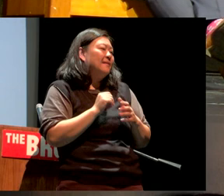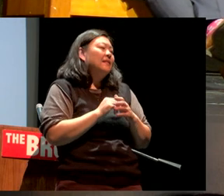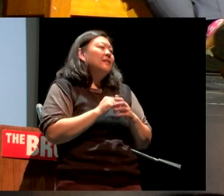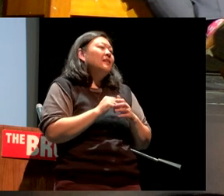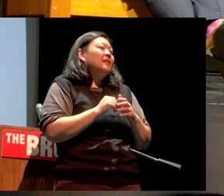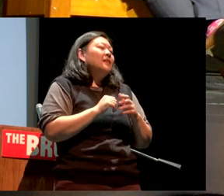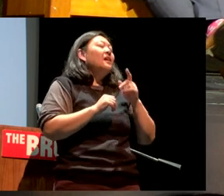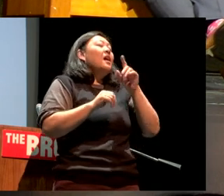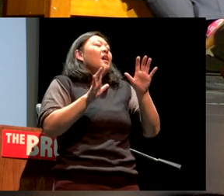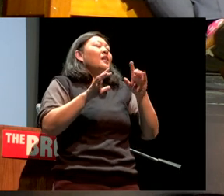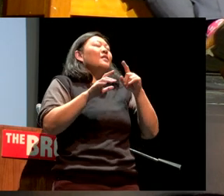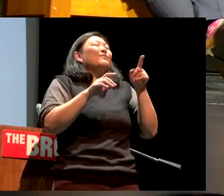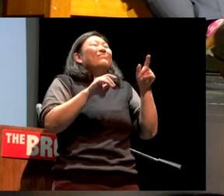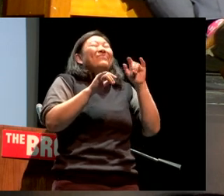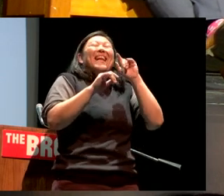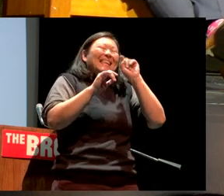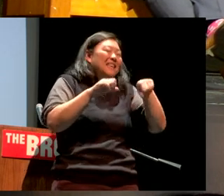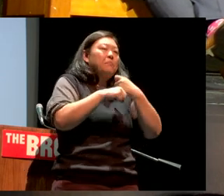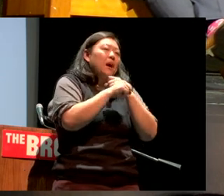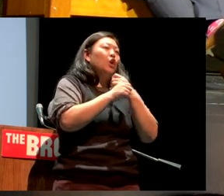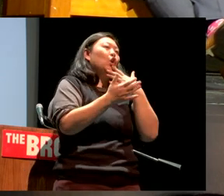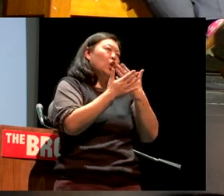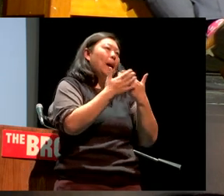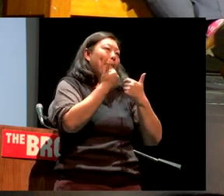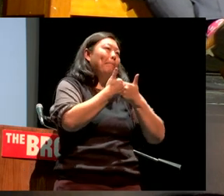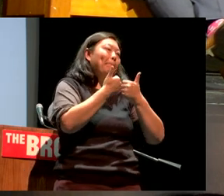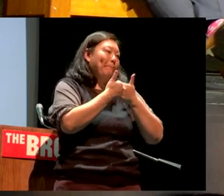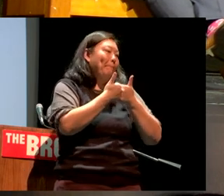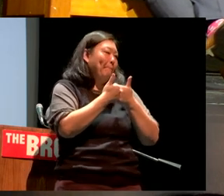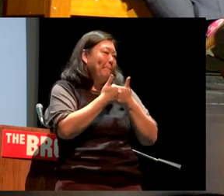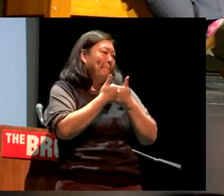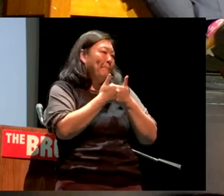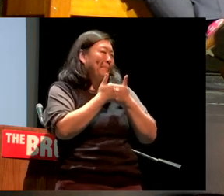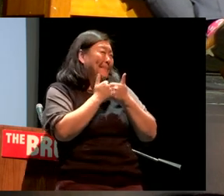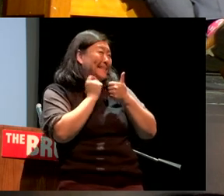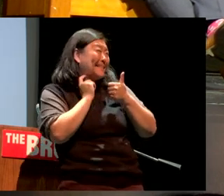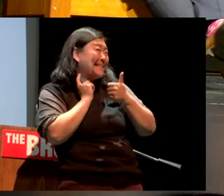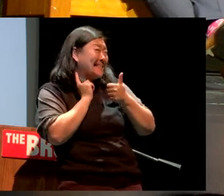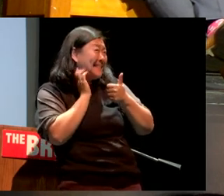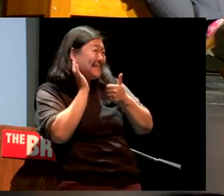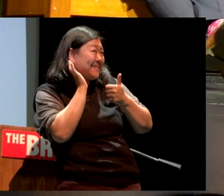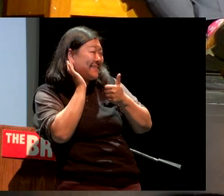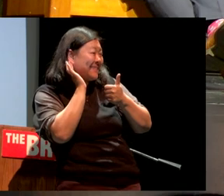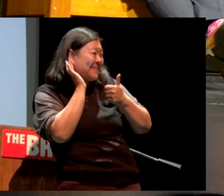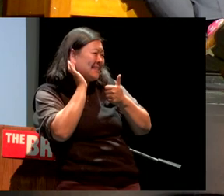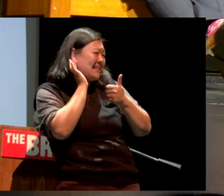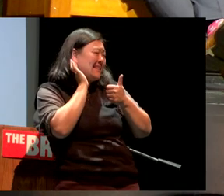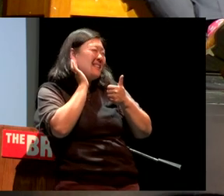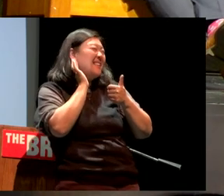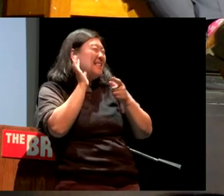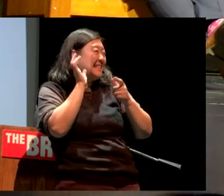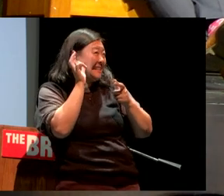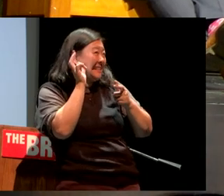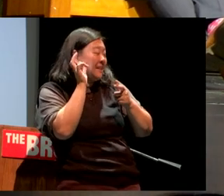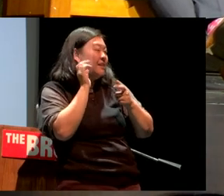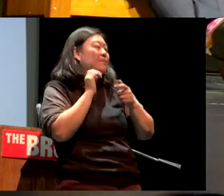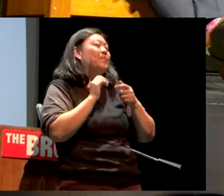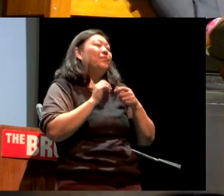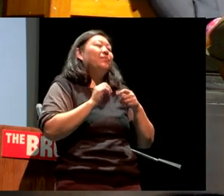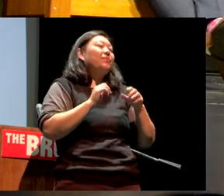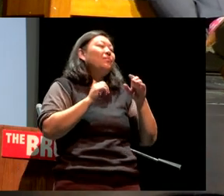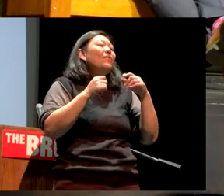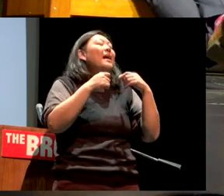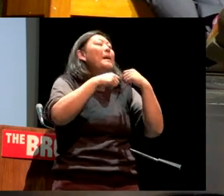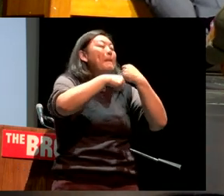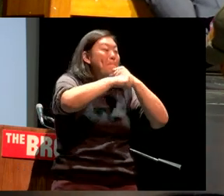of passion and a real business model that works not only for them but for the community can actually put it out. And the big publishers,